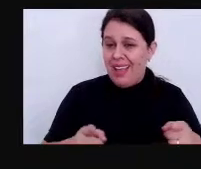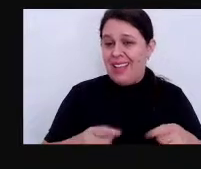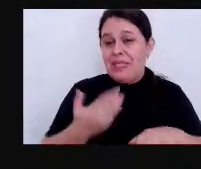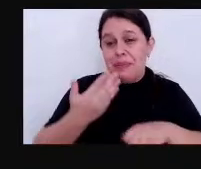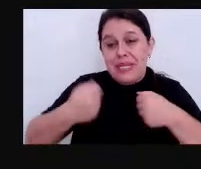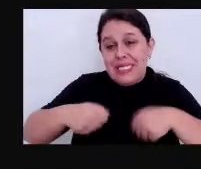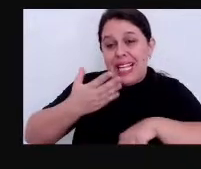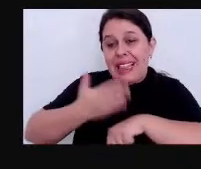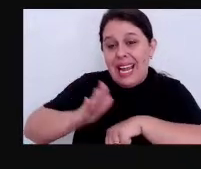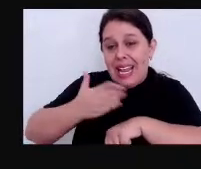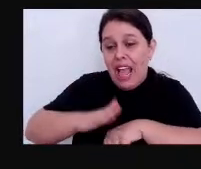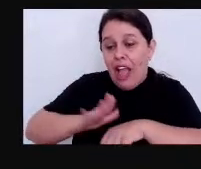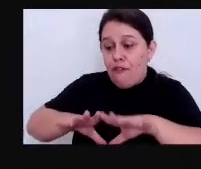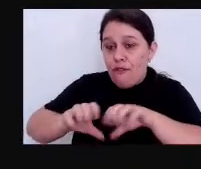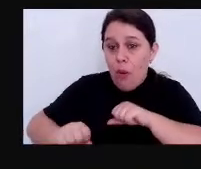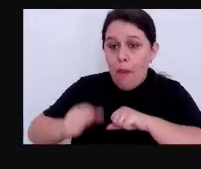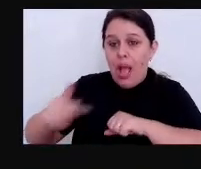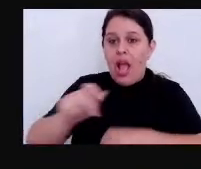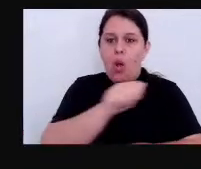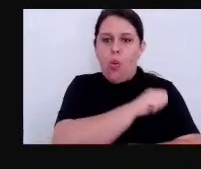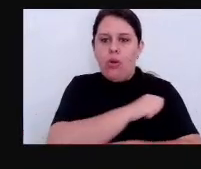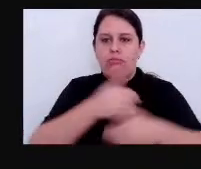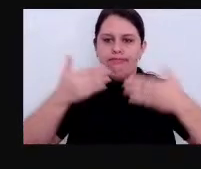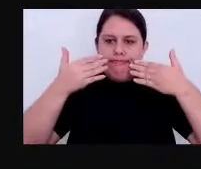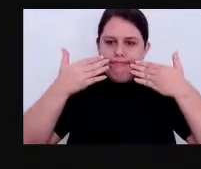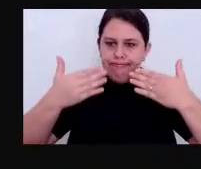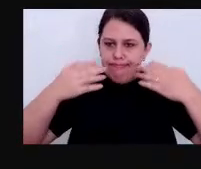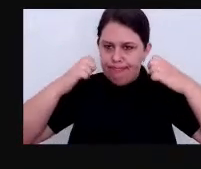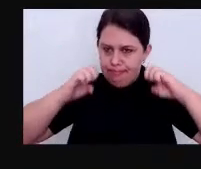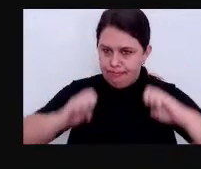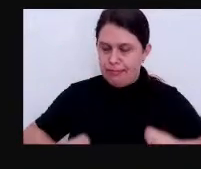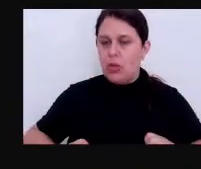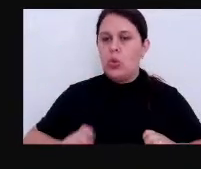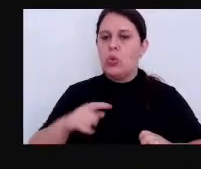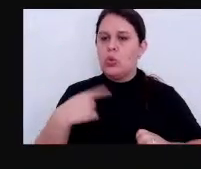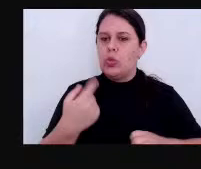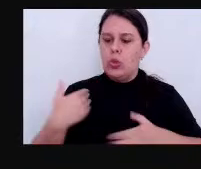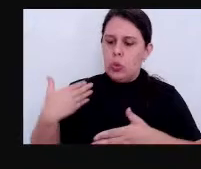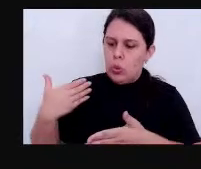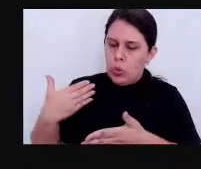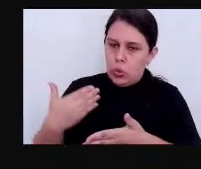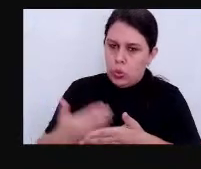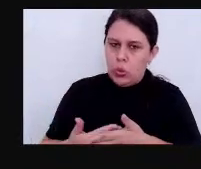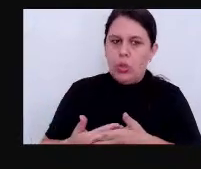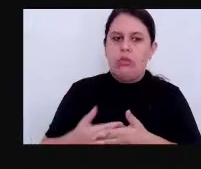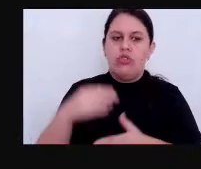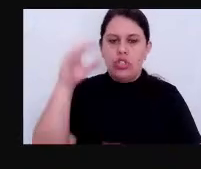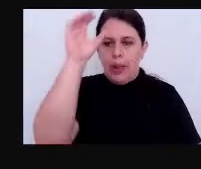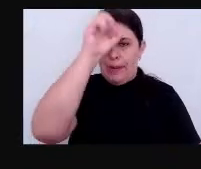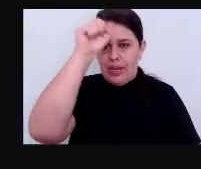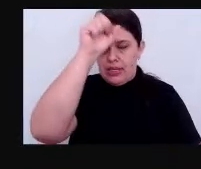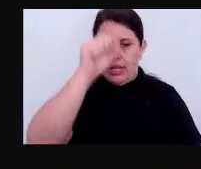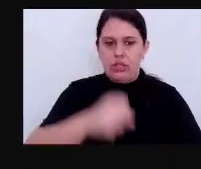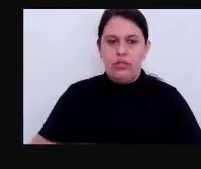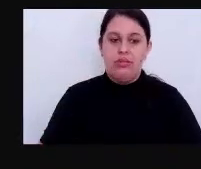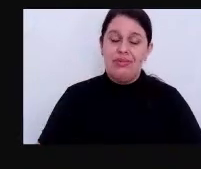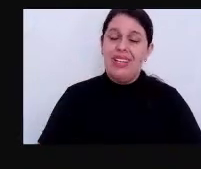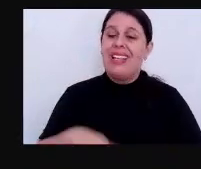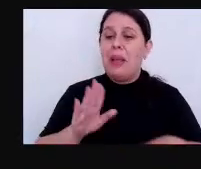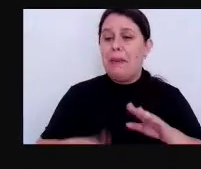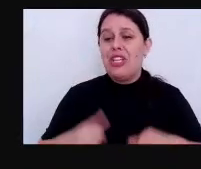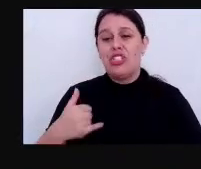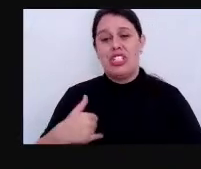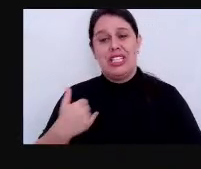to be honest about their own learning, and it depends on the age of students as well, because I mean, younger students